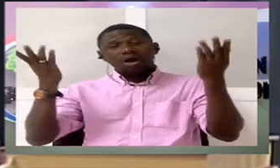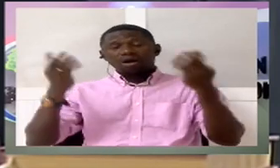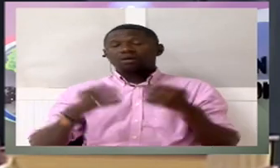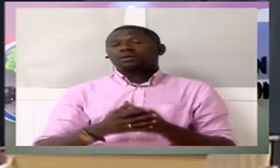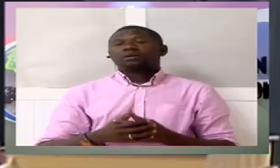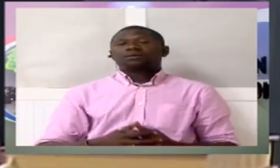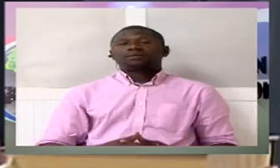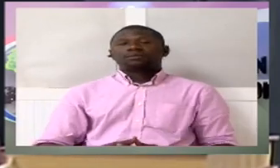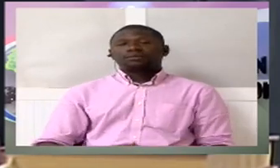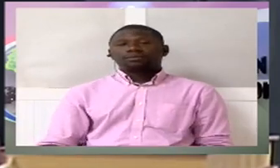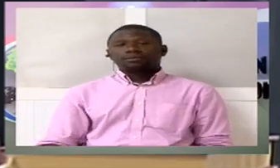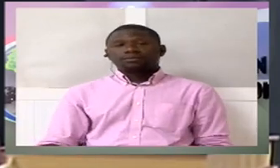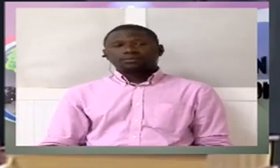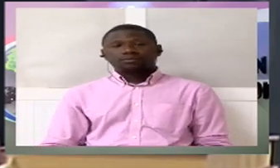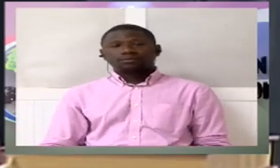Please